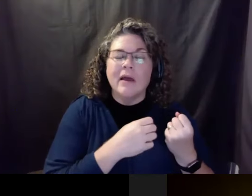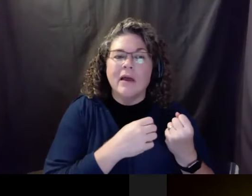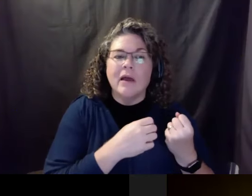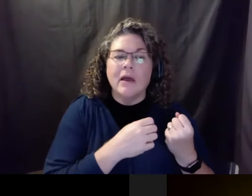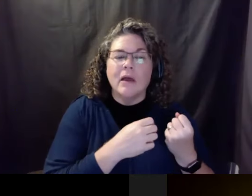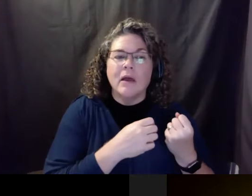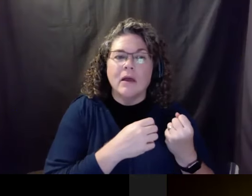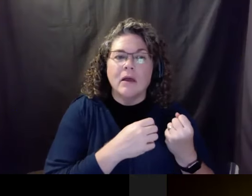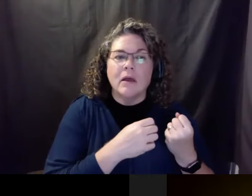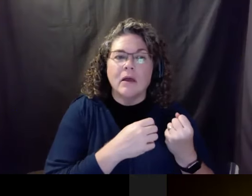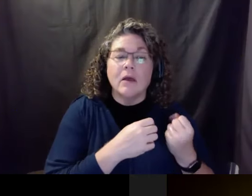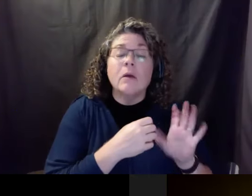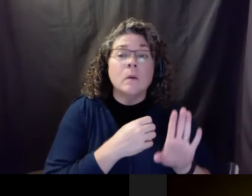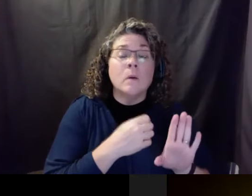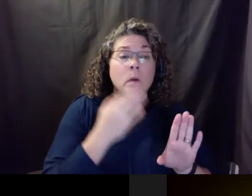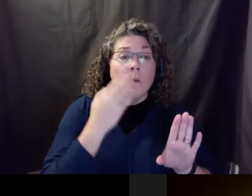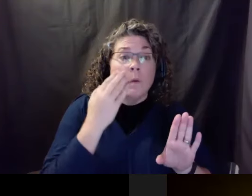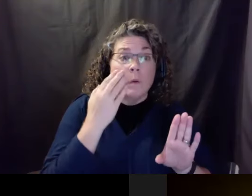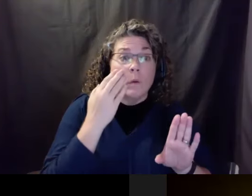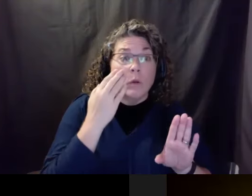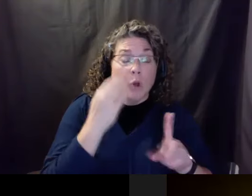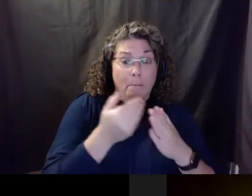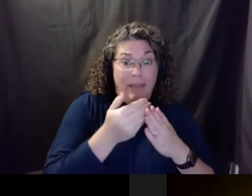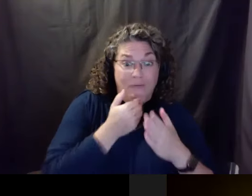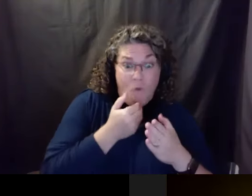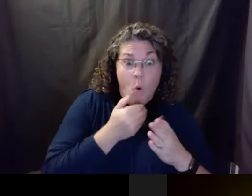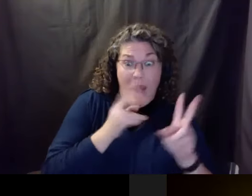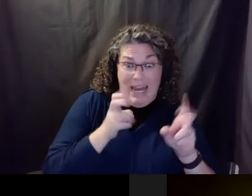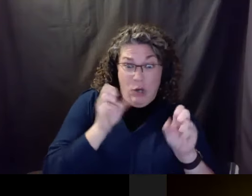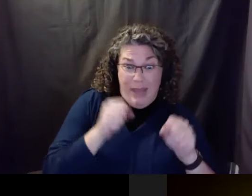voter signatures must be collected.